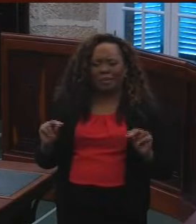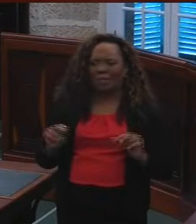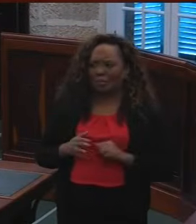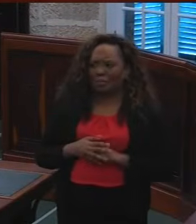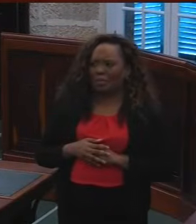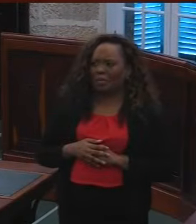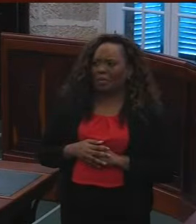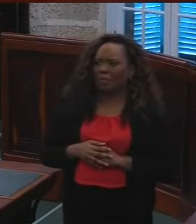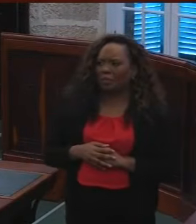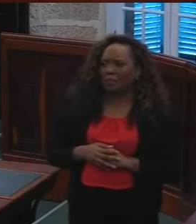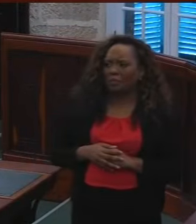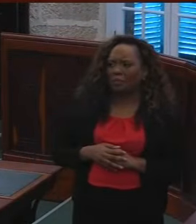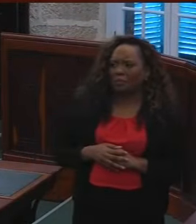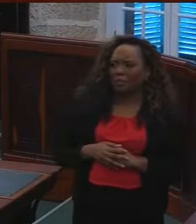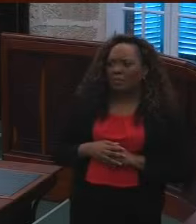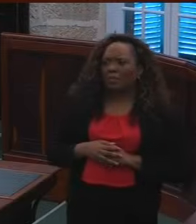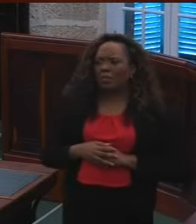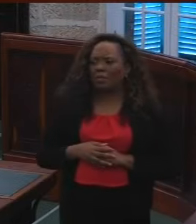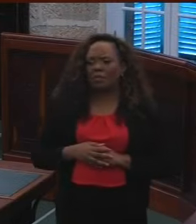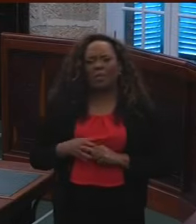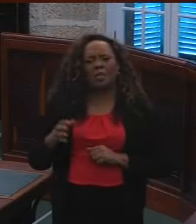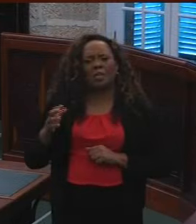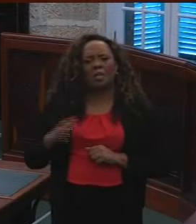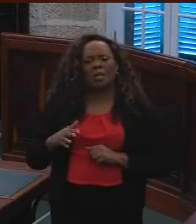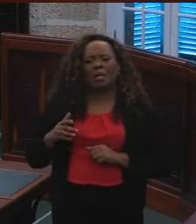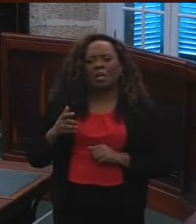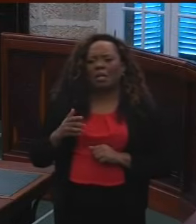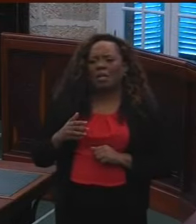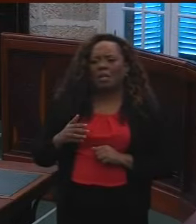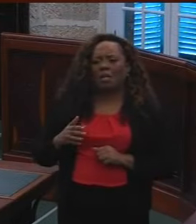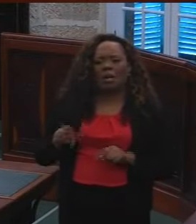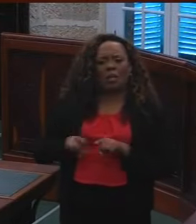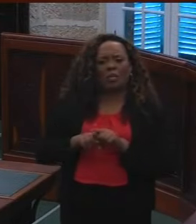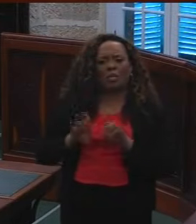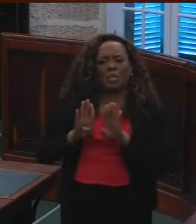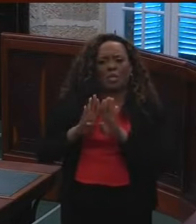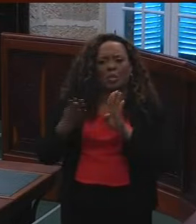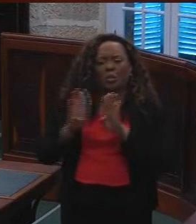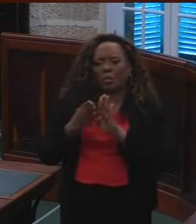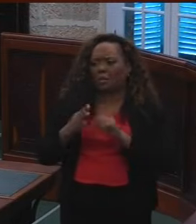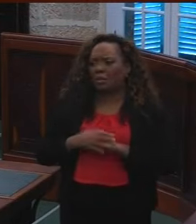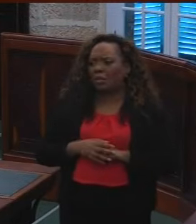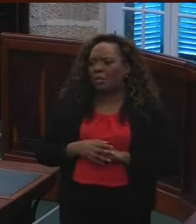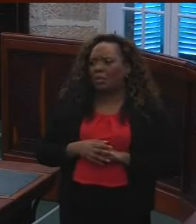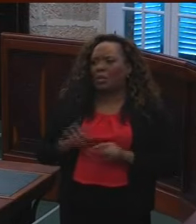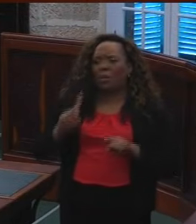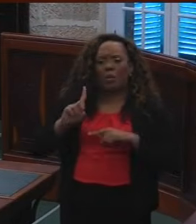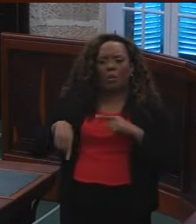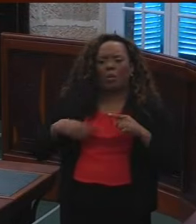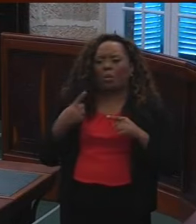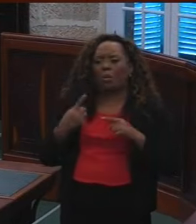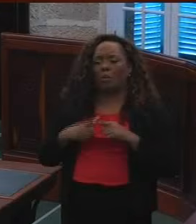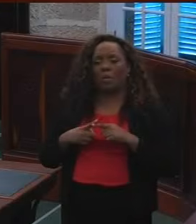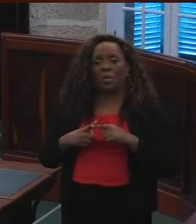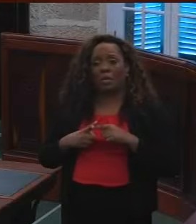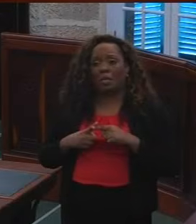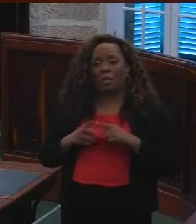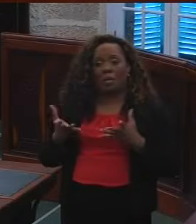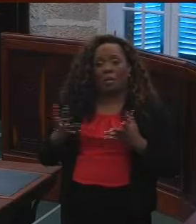You ever catch a bus and before you get on the bus, the door closed and one squeeze, and the doors close really hard in some of the